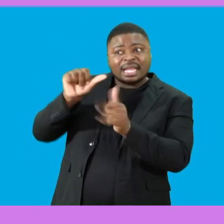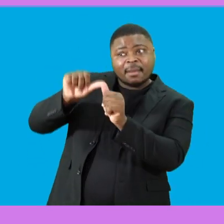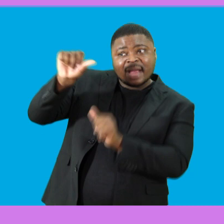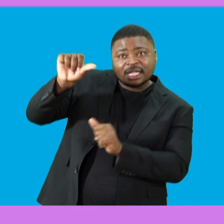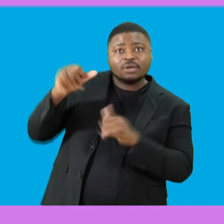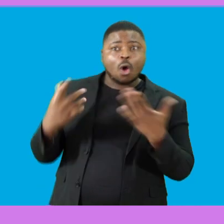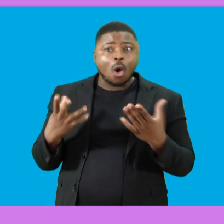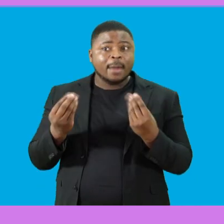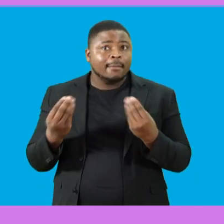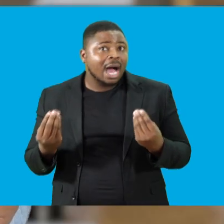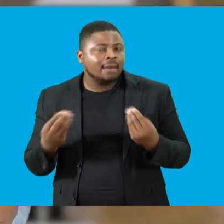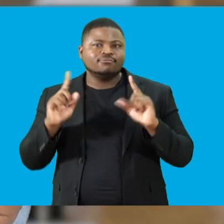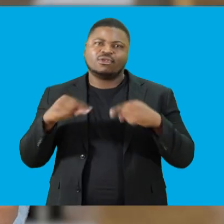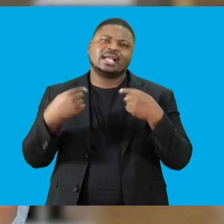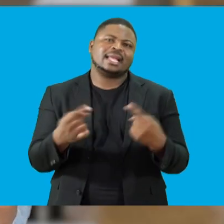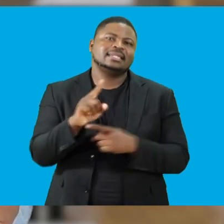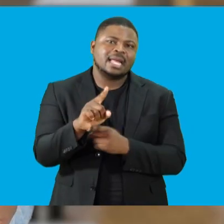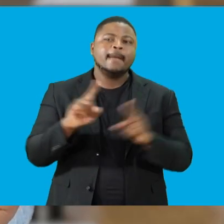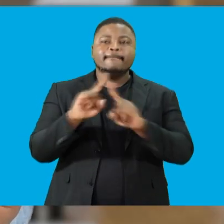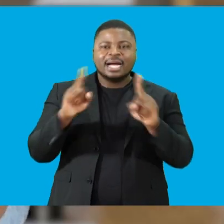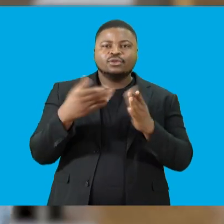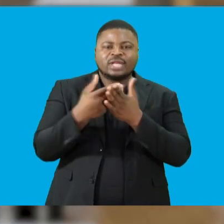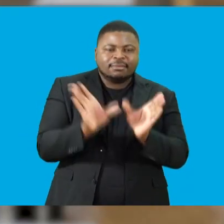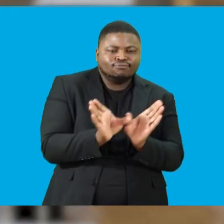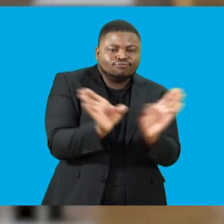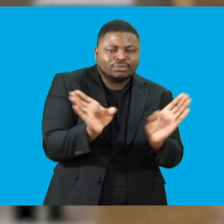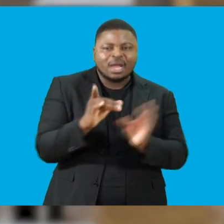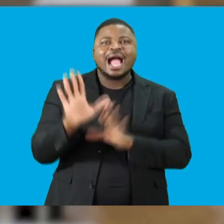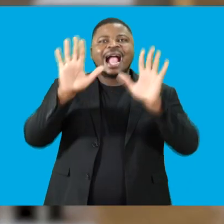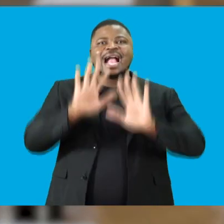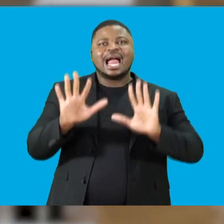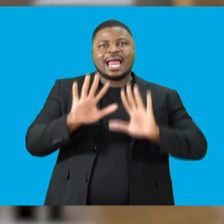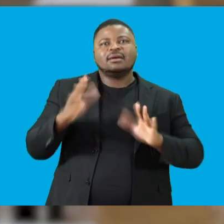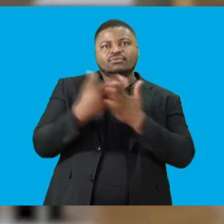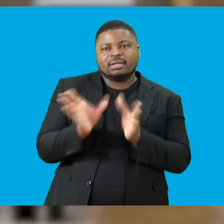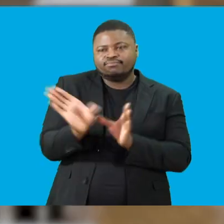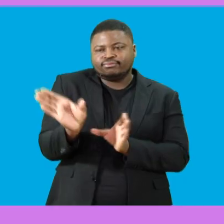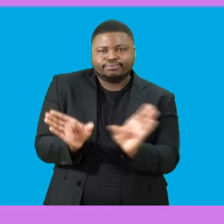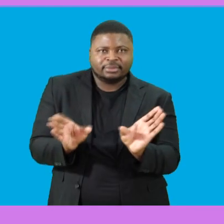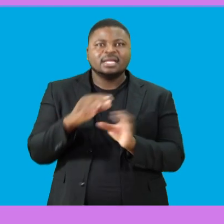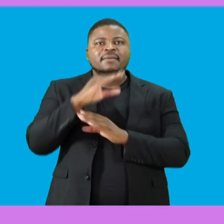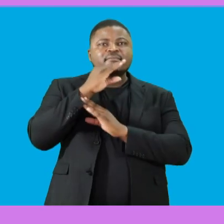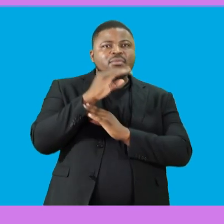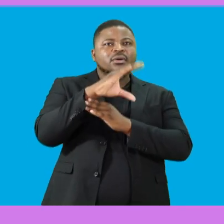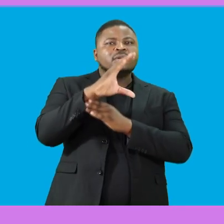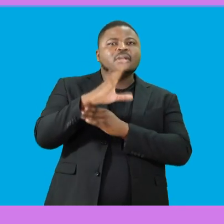color can be categorized. It can be put according to different colors. So it means this is categorical